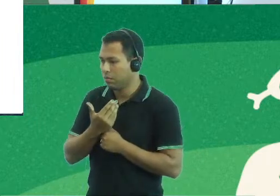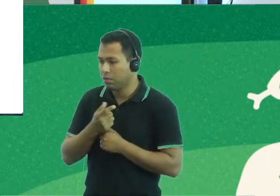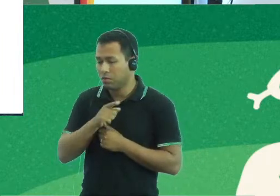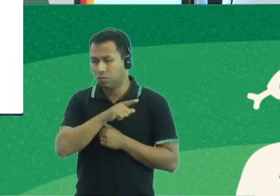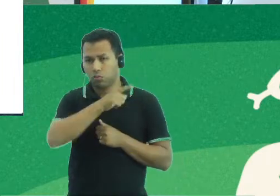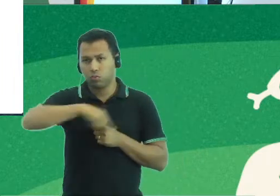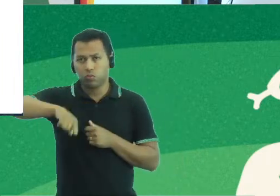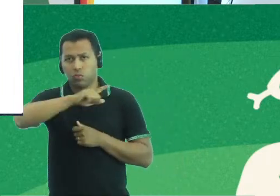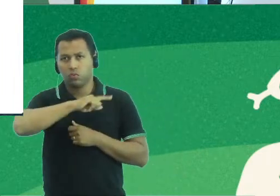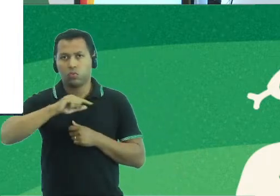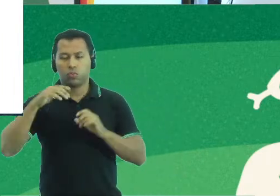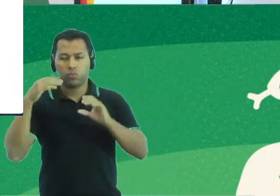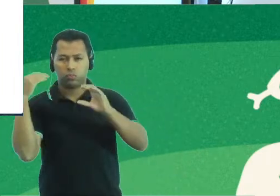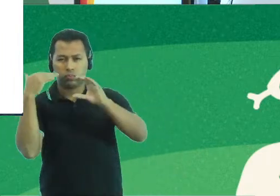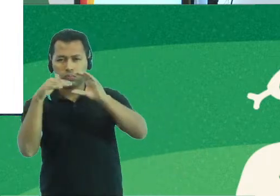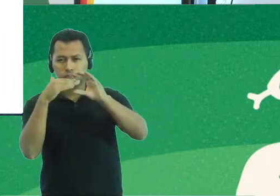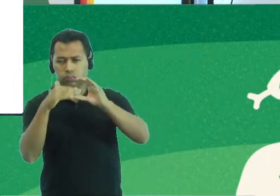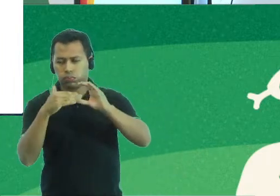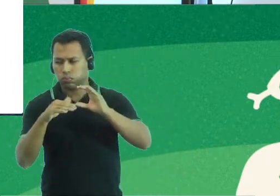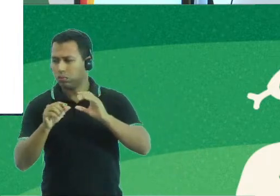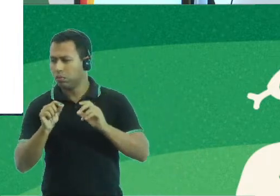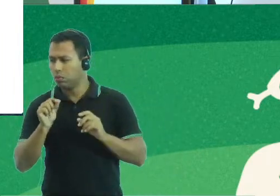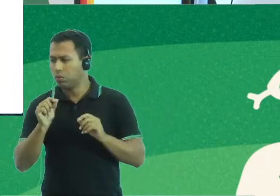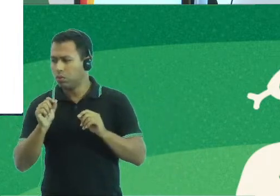iss@samag.nu. So